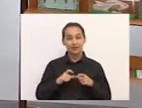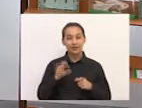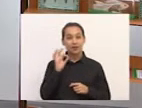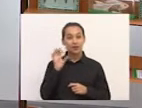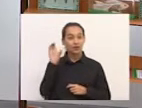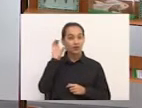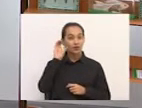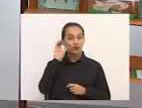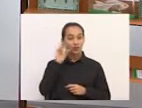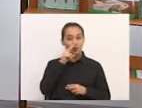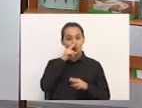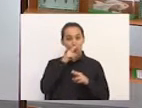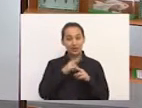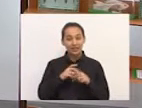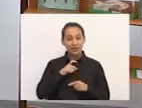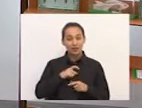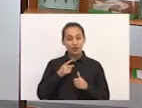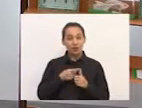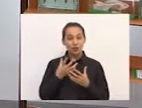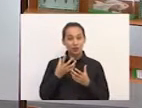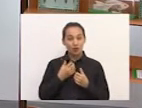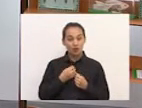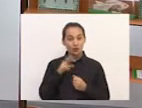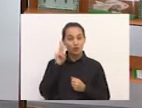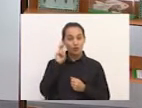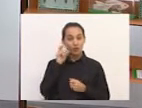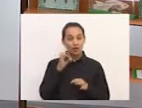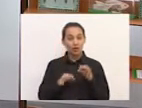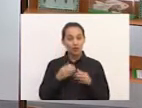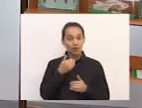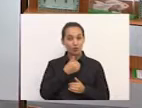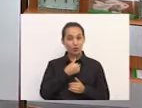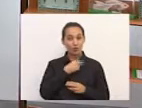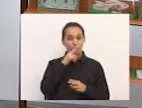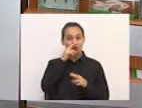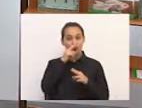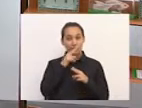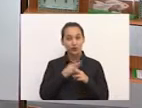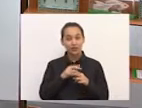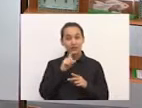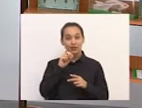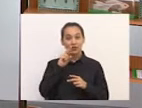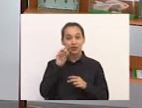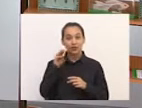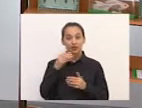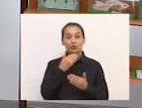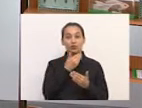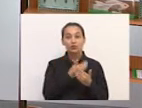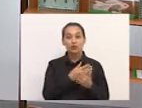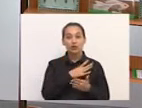baxil degan nom olishidan qo'rqib, adolat qilmoqchi bo'ldi va ukasidan zakot so'radi.